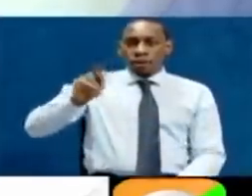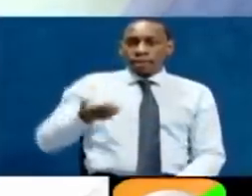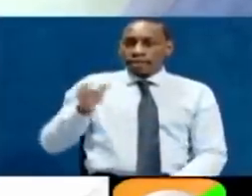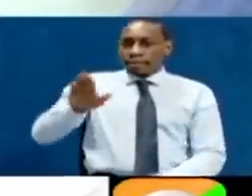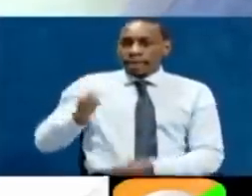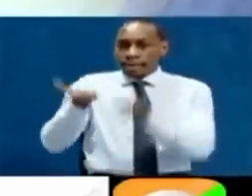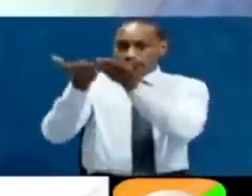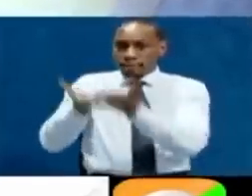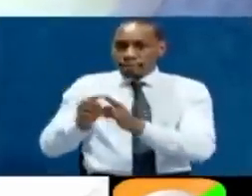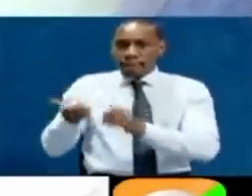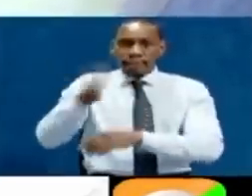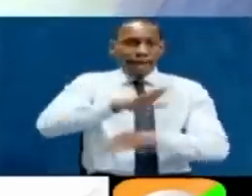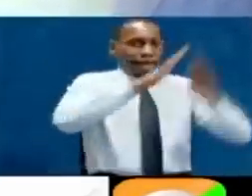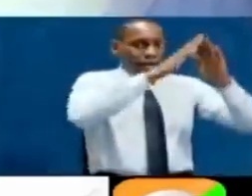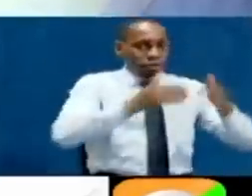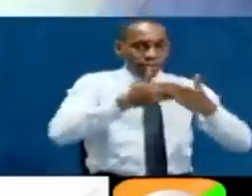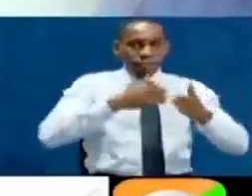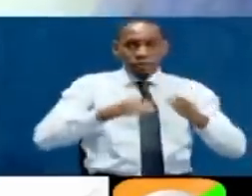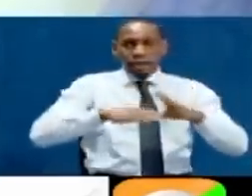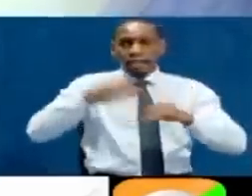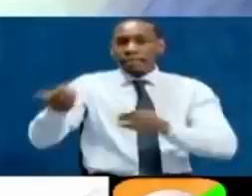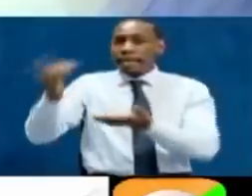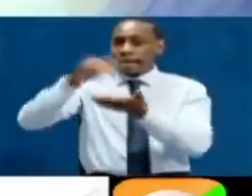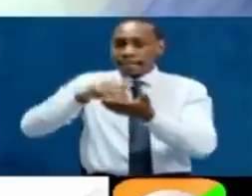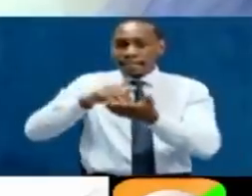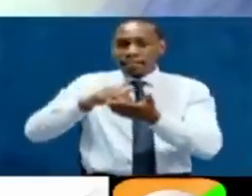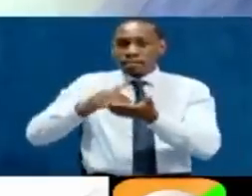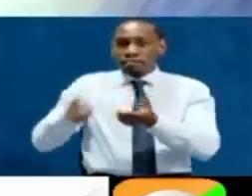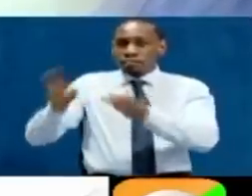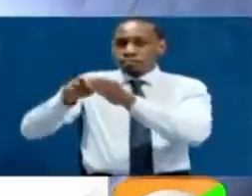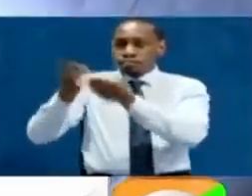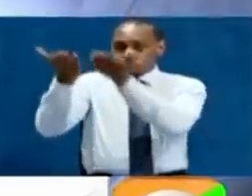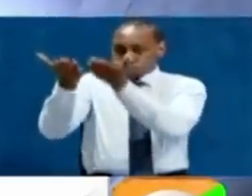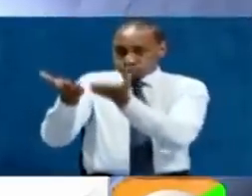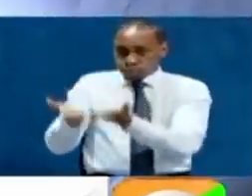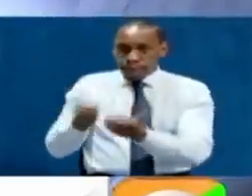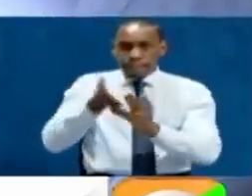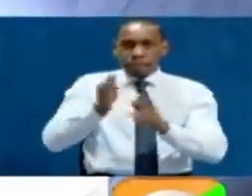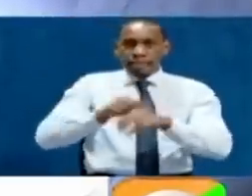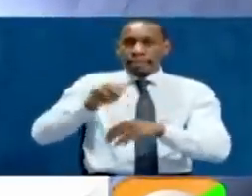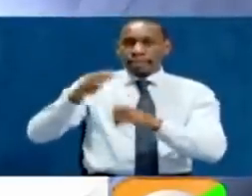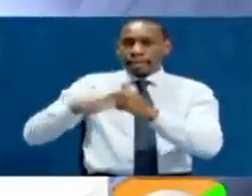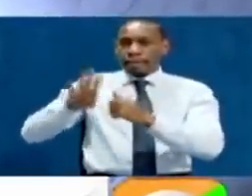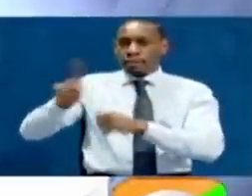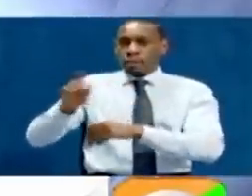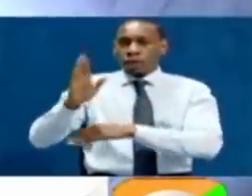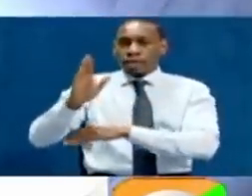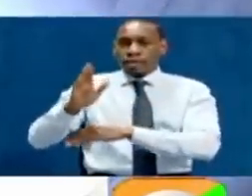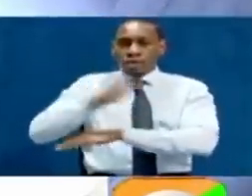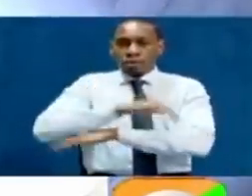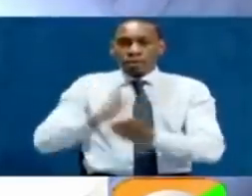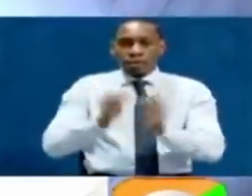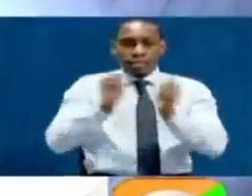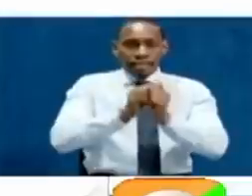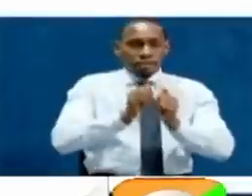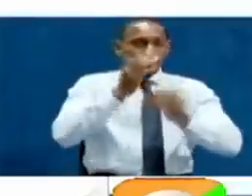casually, but heads back to the apartment before leaving once again and disappears into the lift. Between 9:41 p.m. and